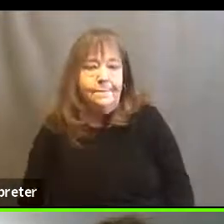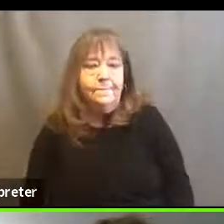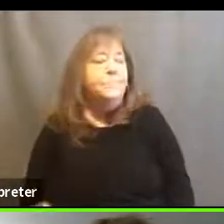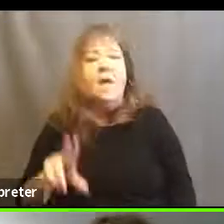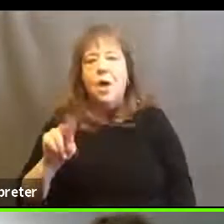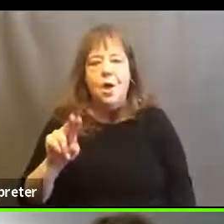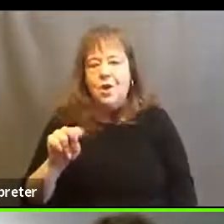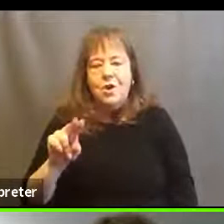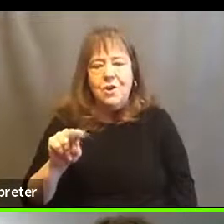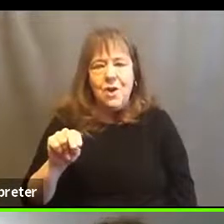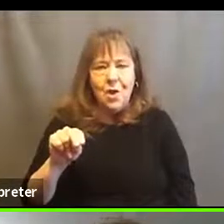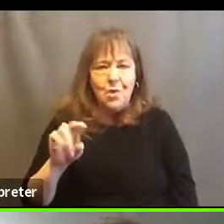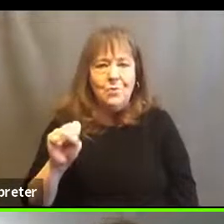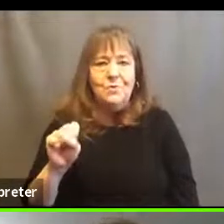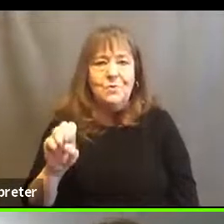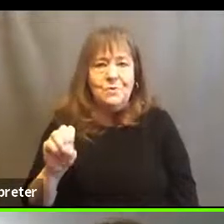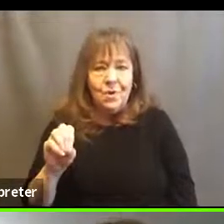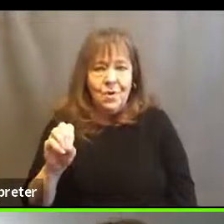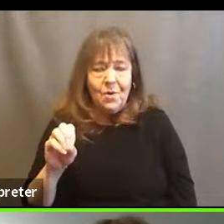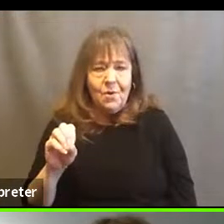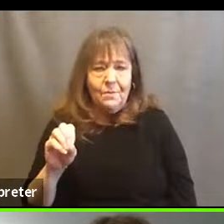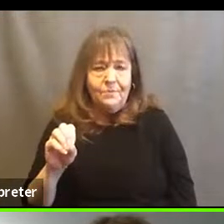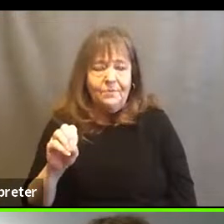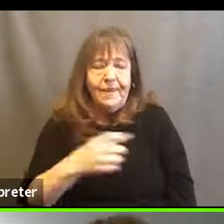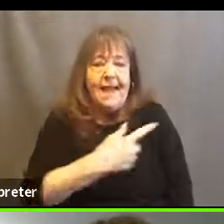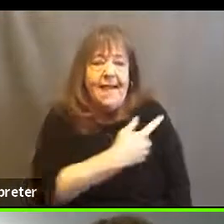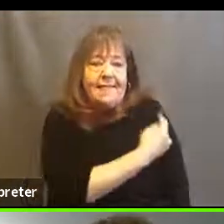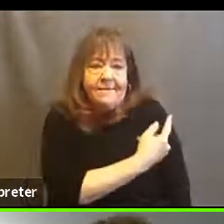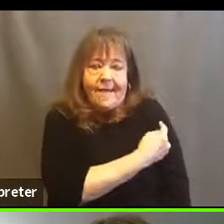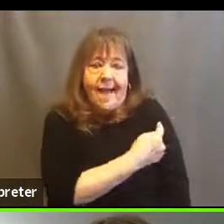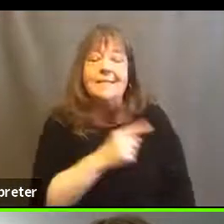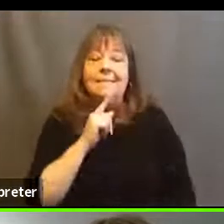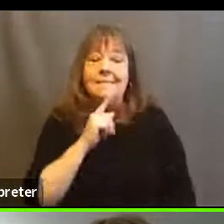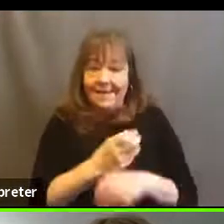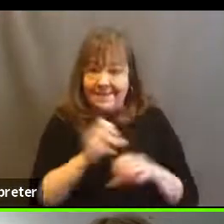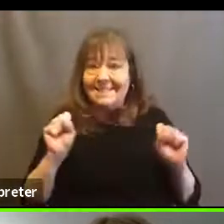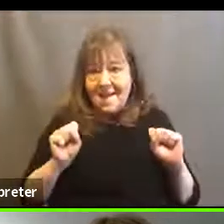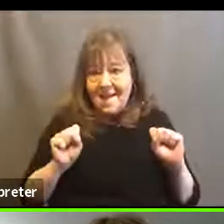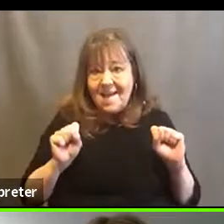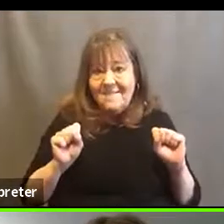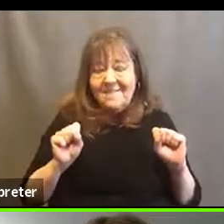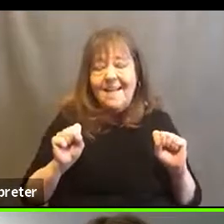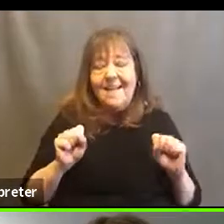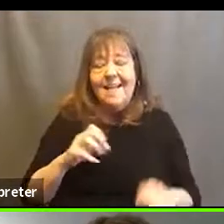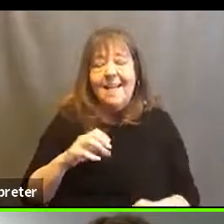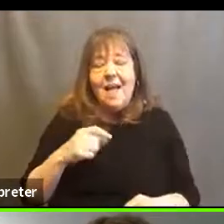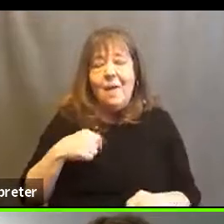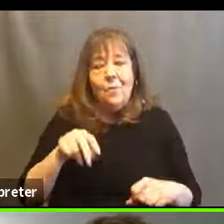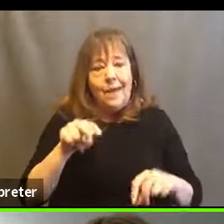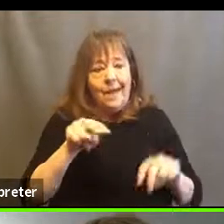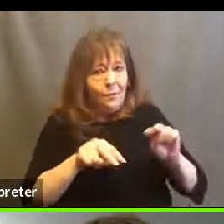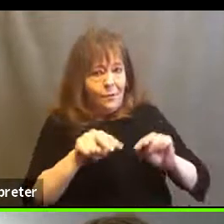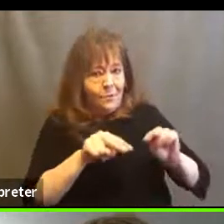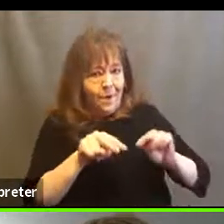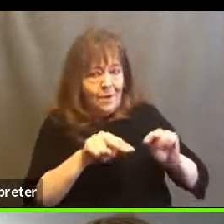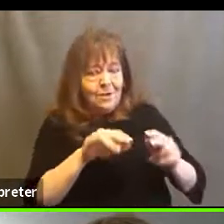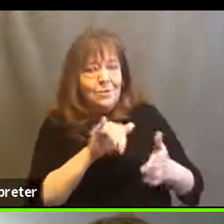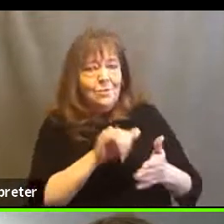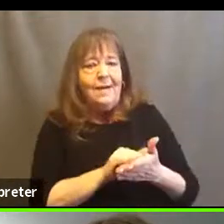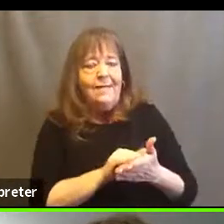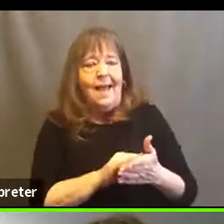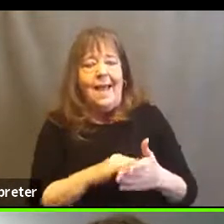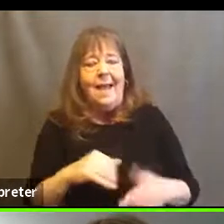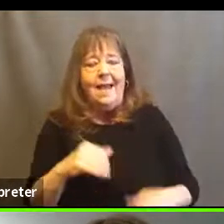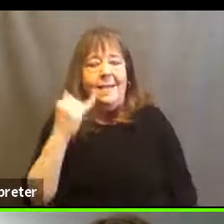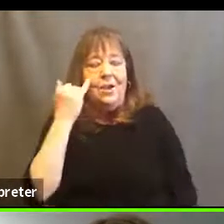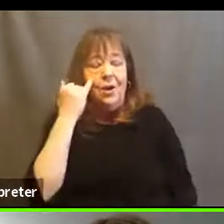No, so that the vaccine is secure, and we have monitors on that will call us